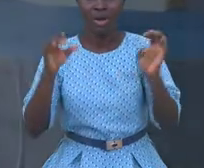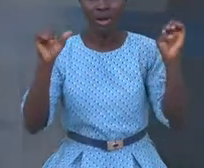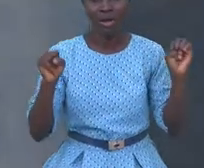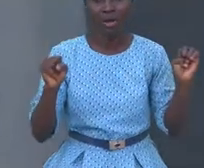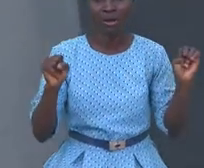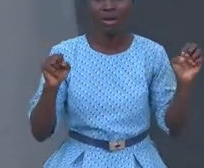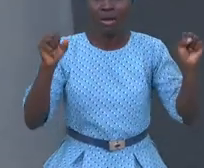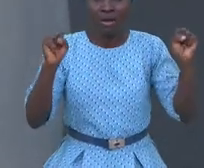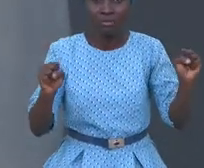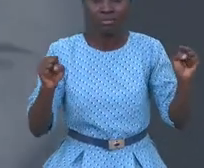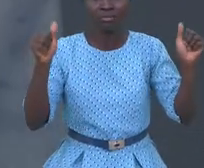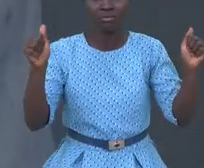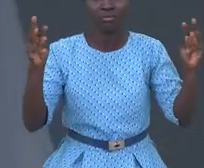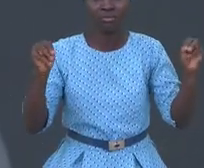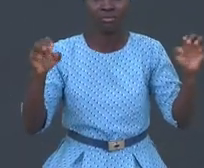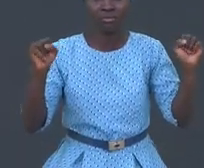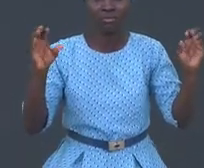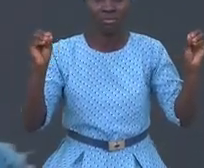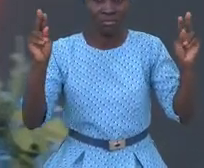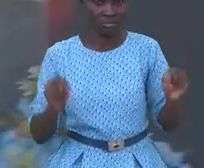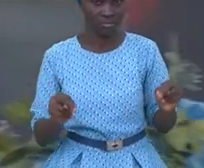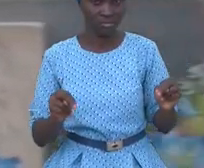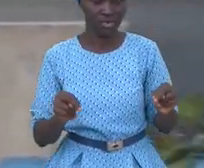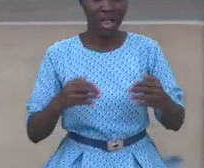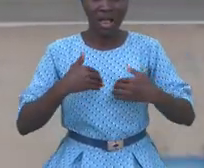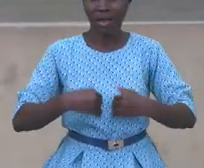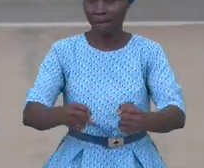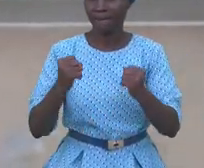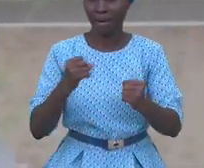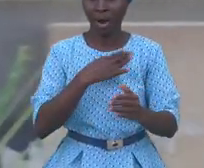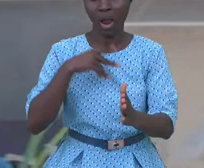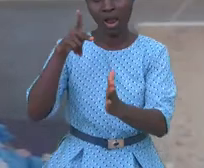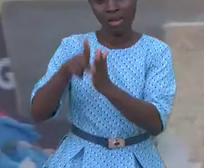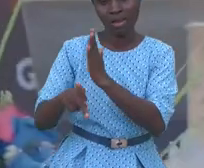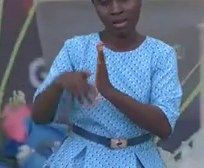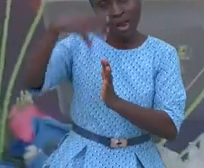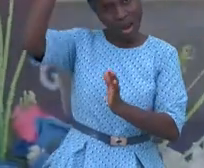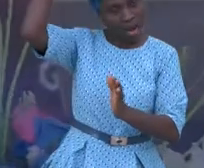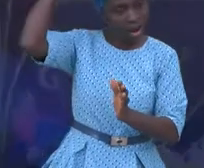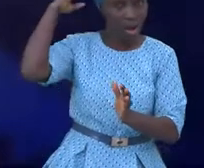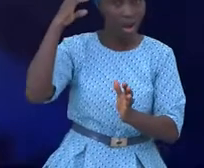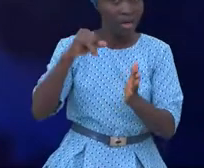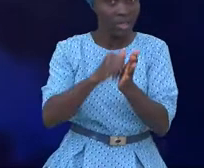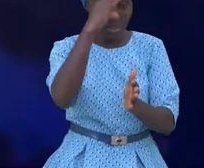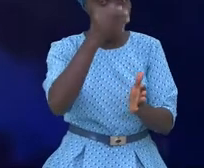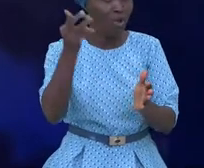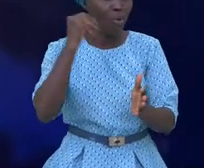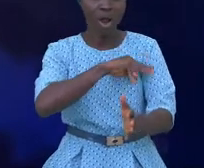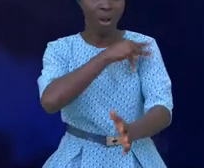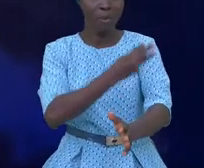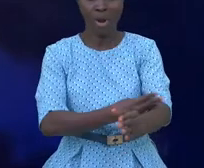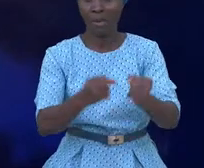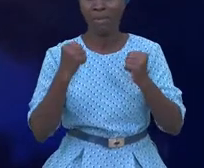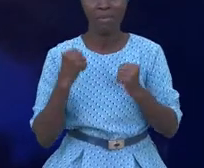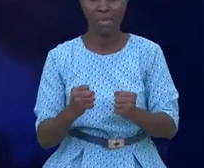was powerful. He killed a lion. That man was mighty. That he